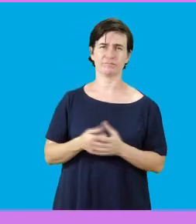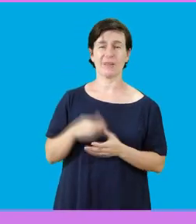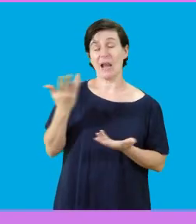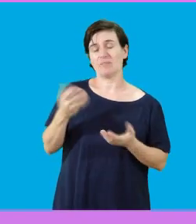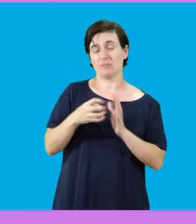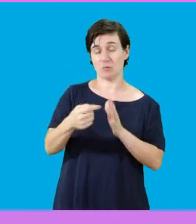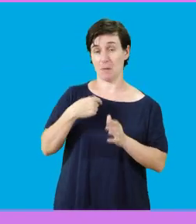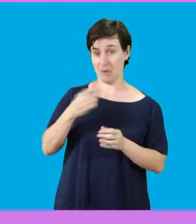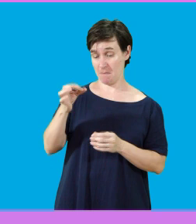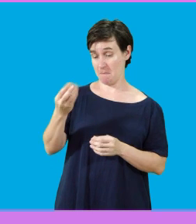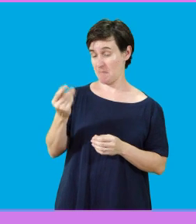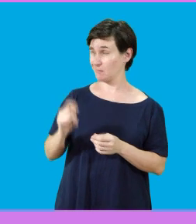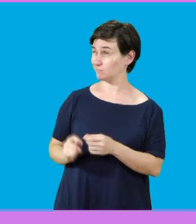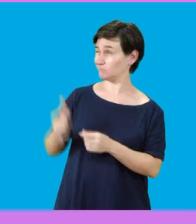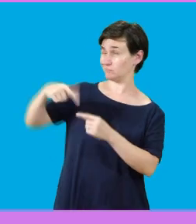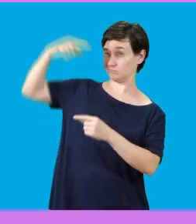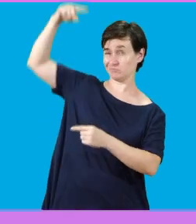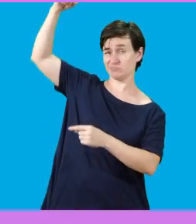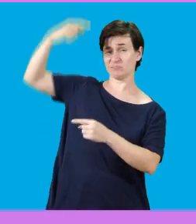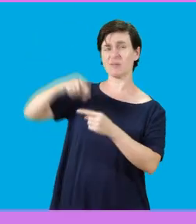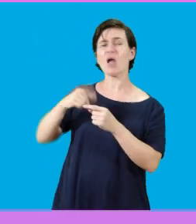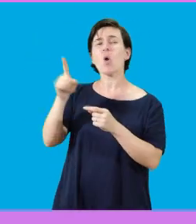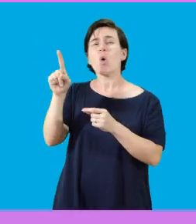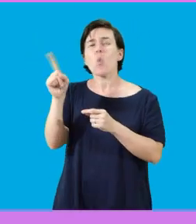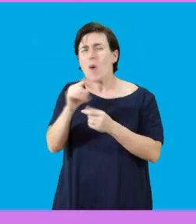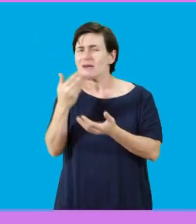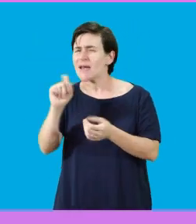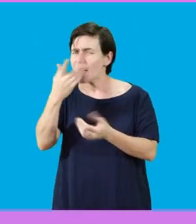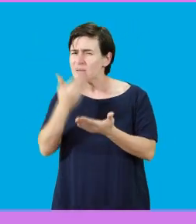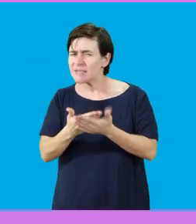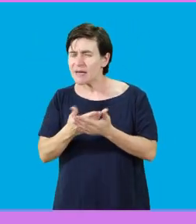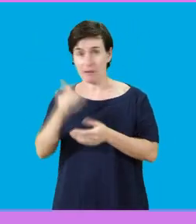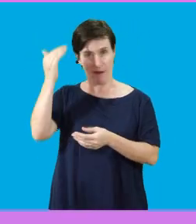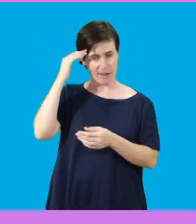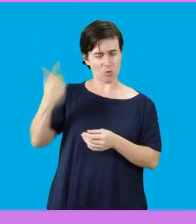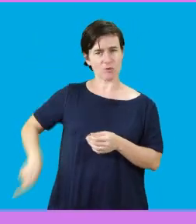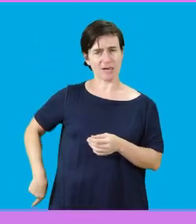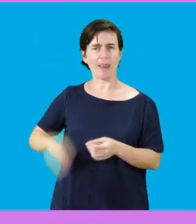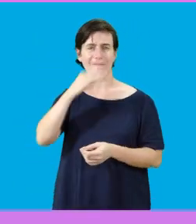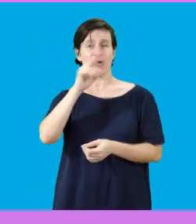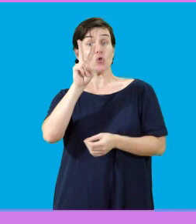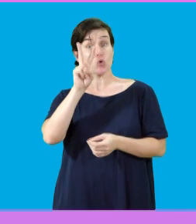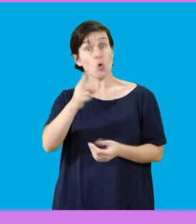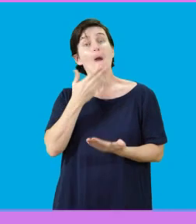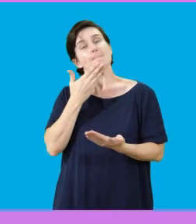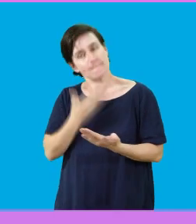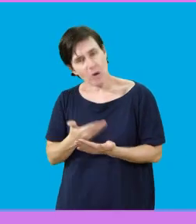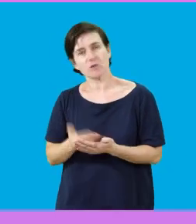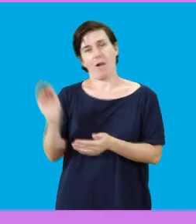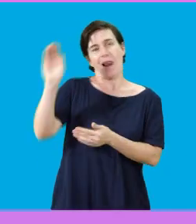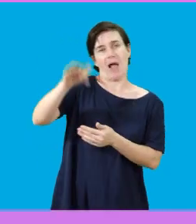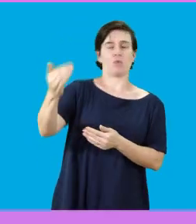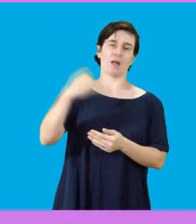know that whenever I'm tossing a coin, how many possible outcomes should I expect? I must expect either a head or a tail. So it means we've got